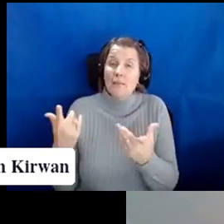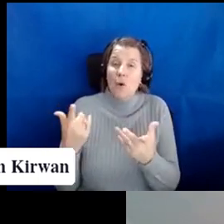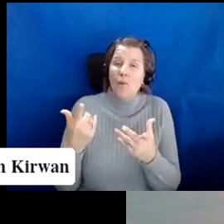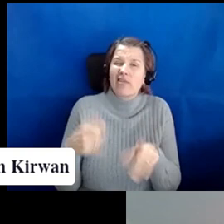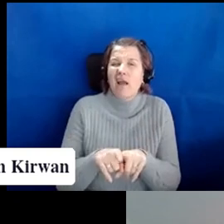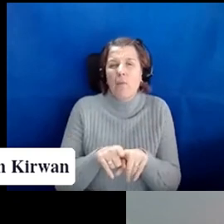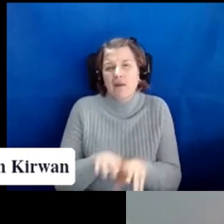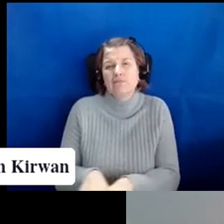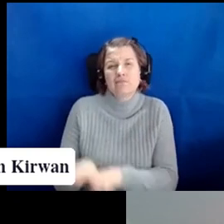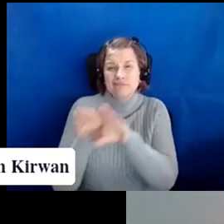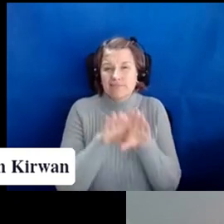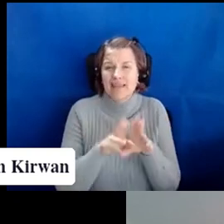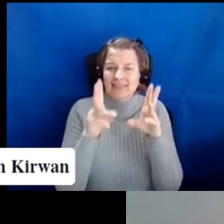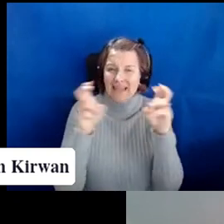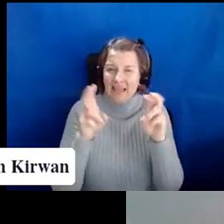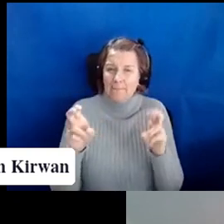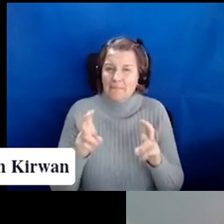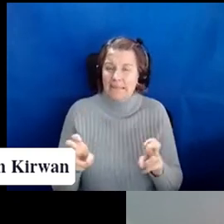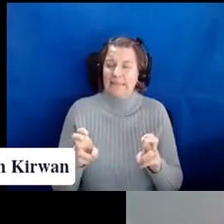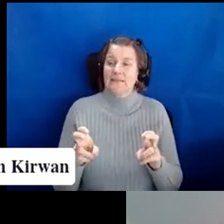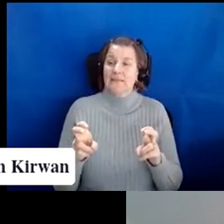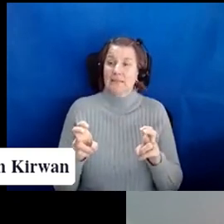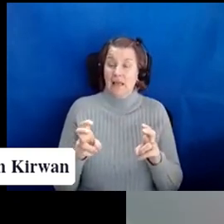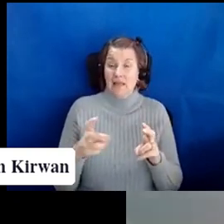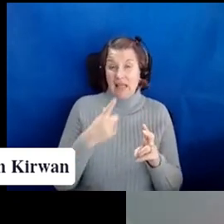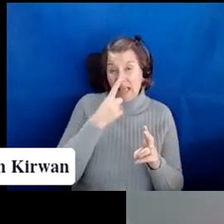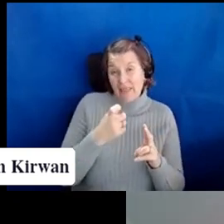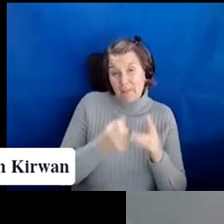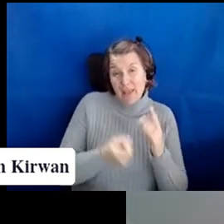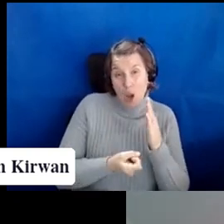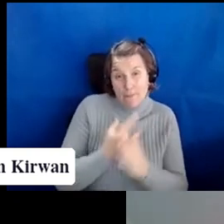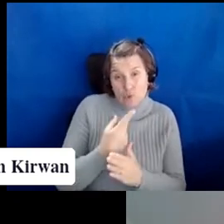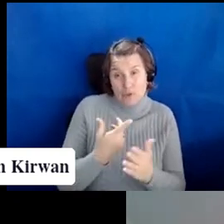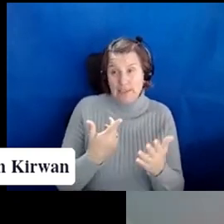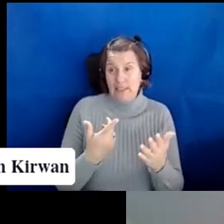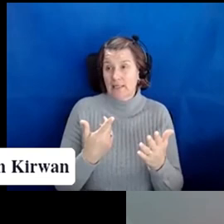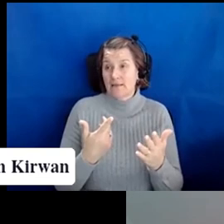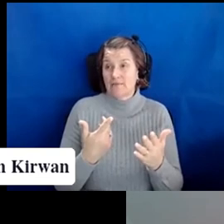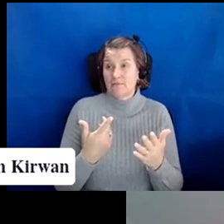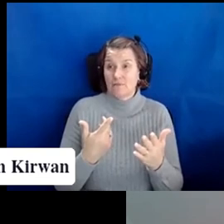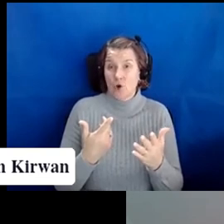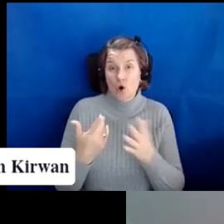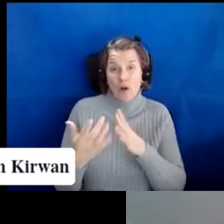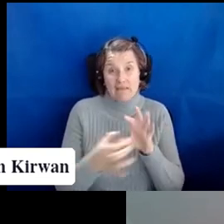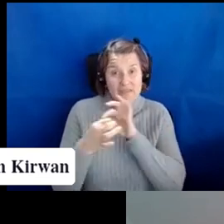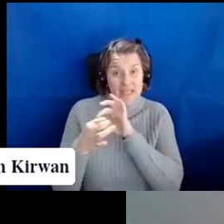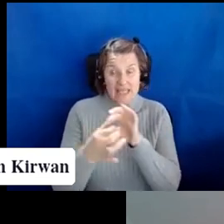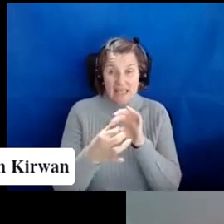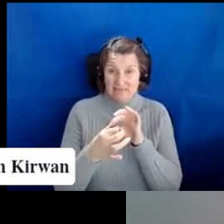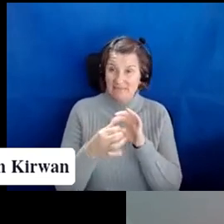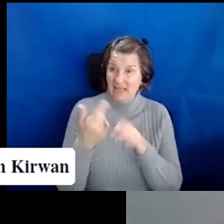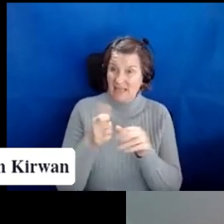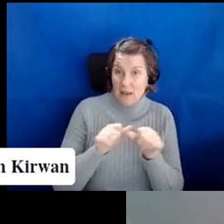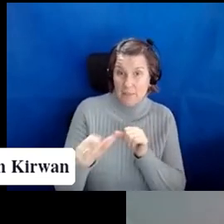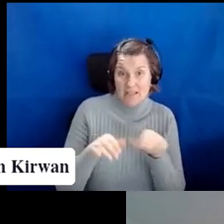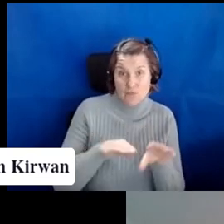similar themes. And I just wonder where, you know, there's, can there be an opportunity for convening some of this best